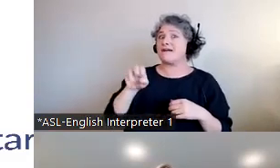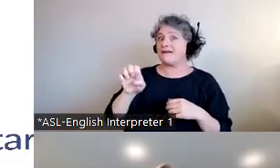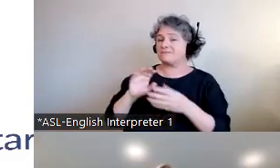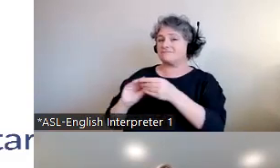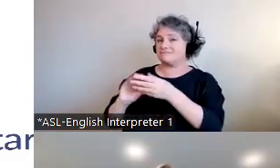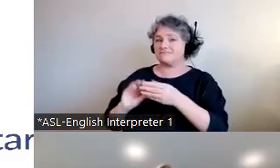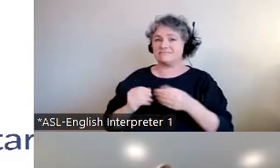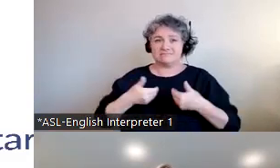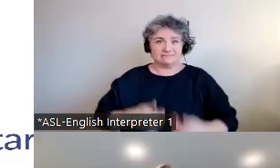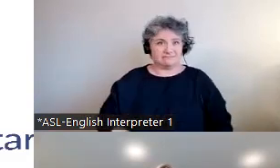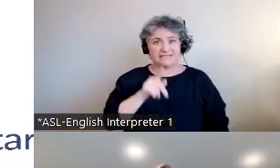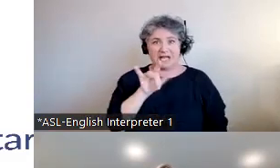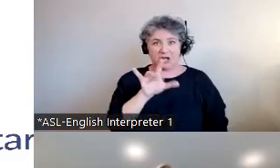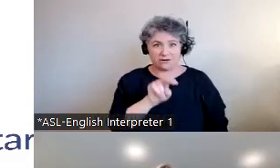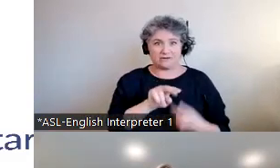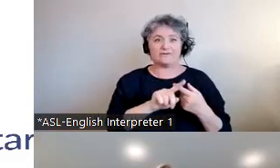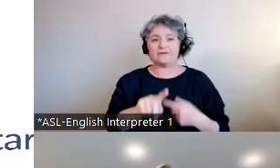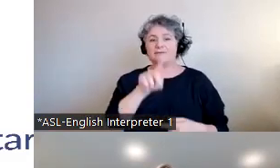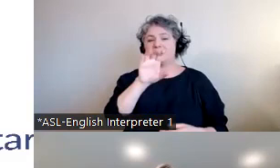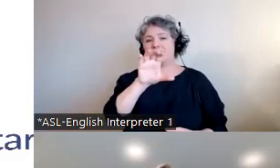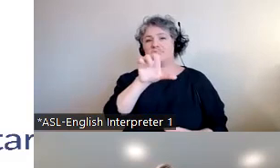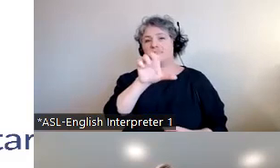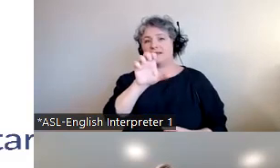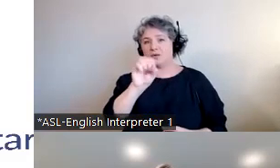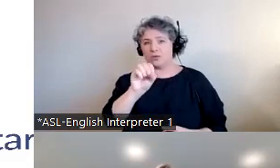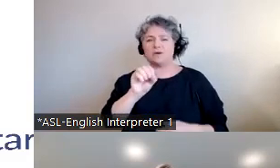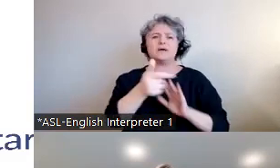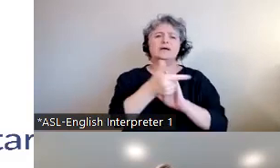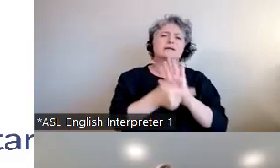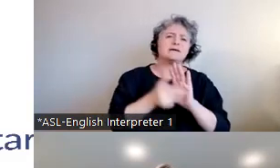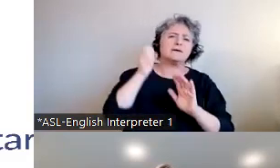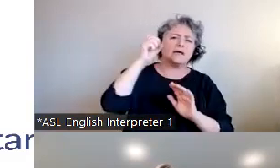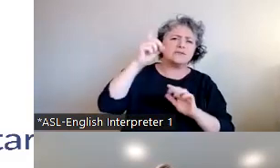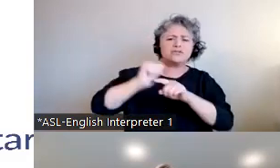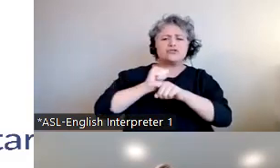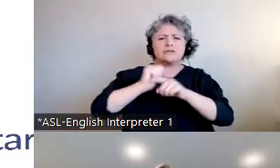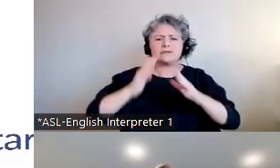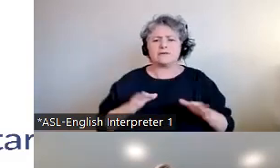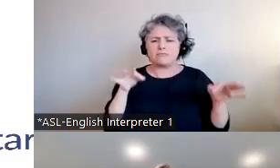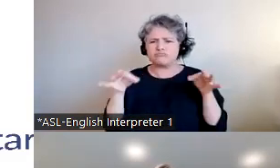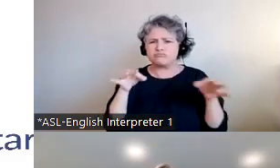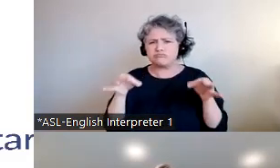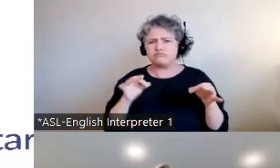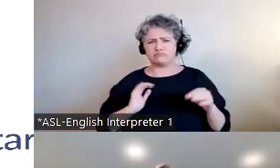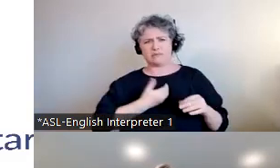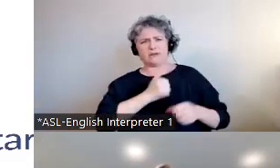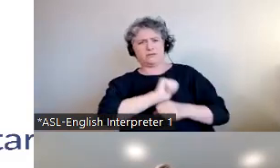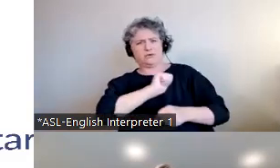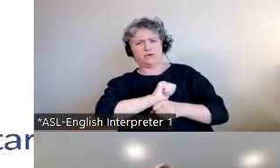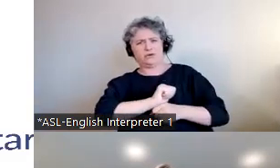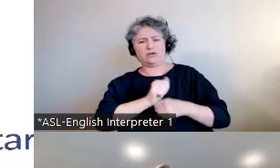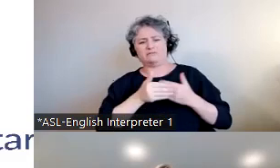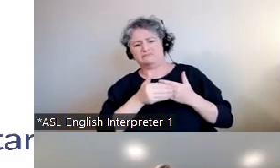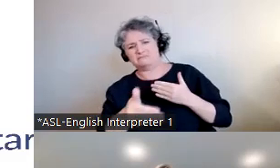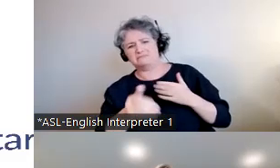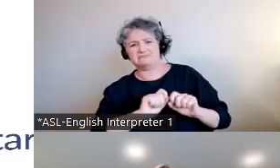from CLEO, where I work as a legal education trainer. And I just want to very briefly describe CLEO's work on the next